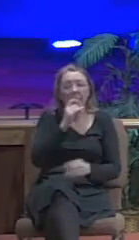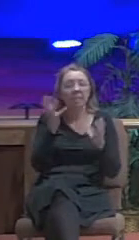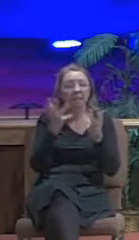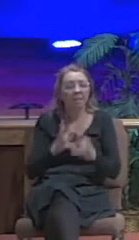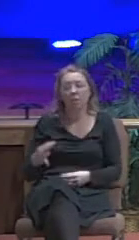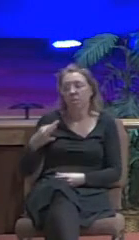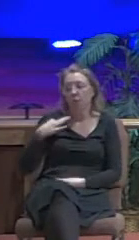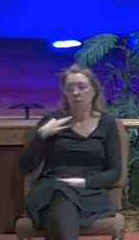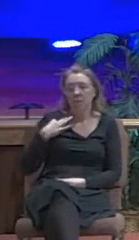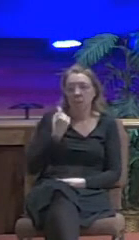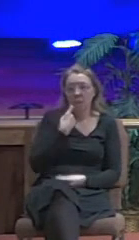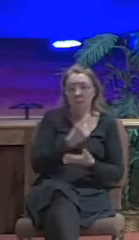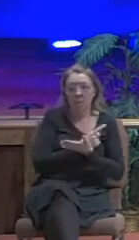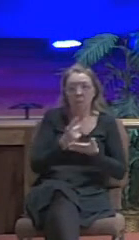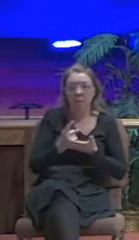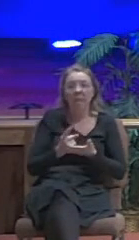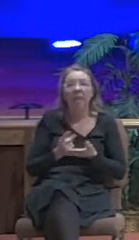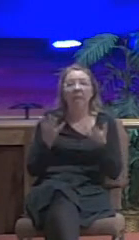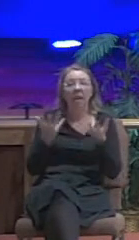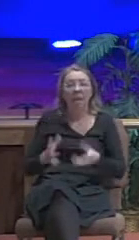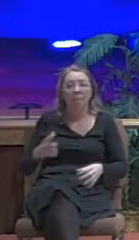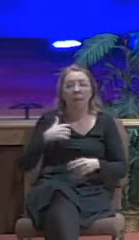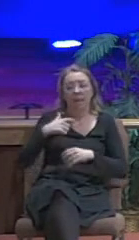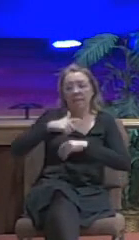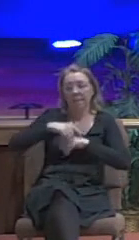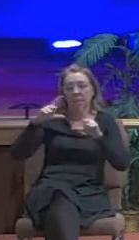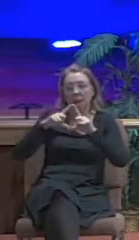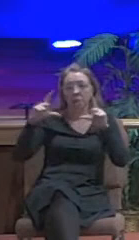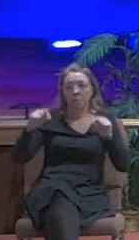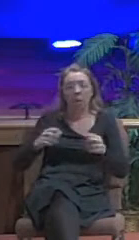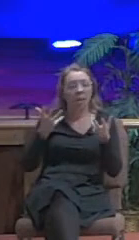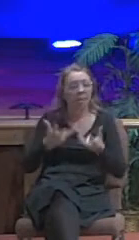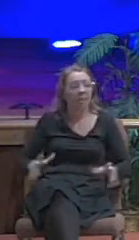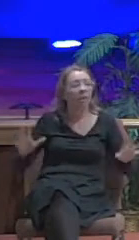due diligence, so you don't need me on